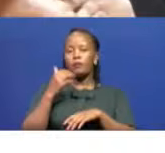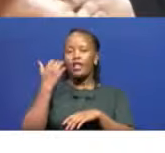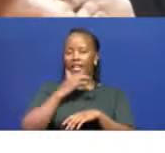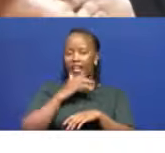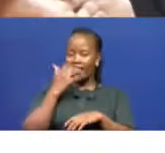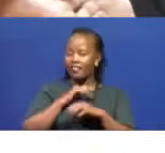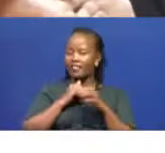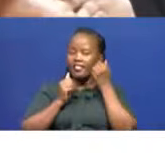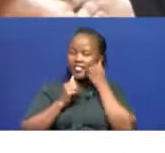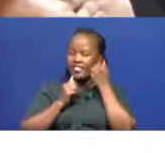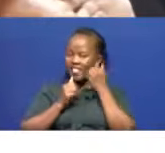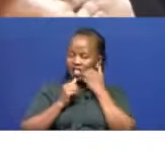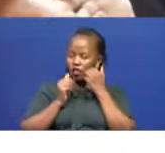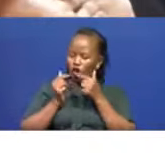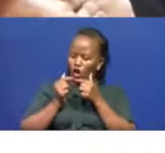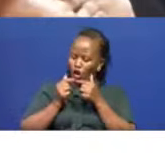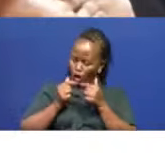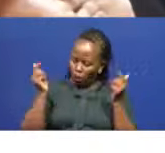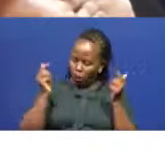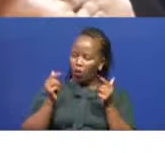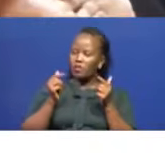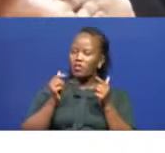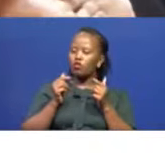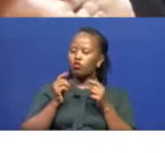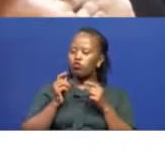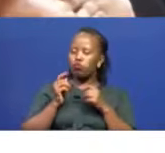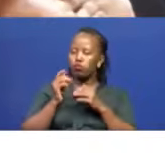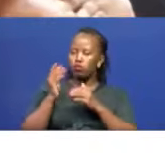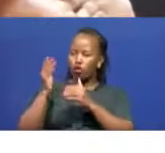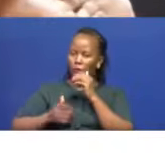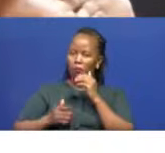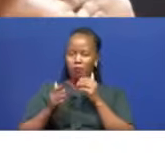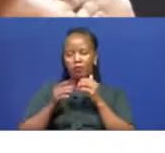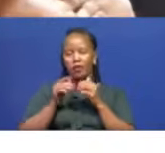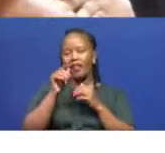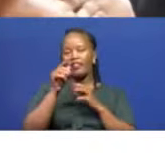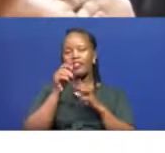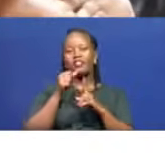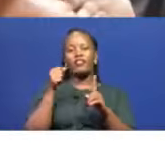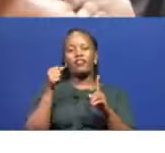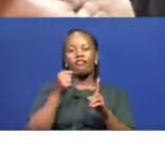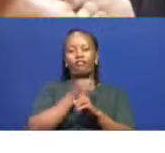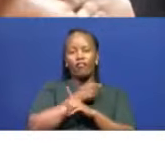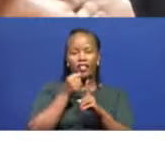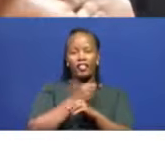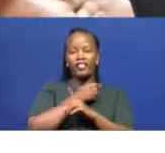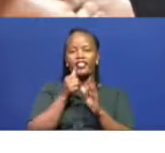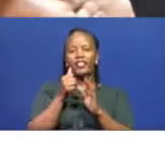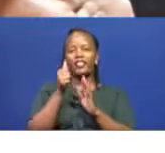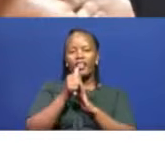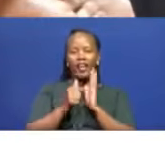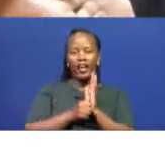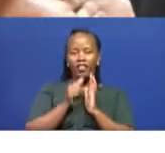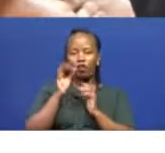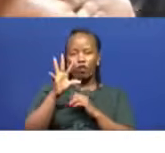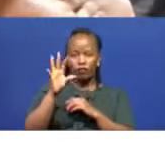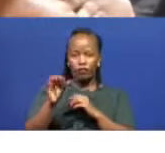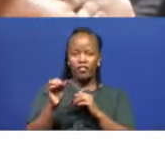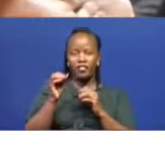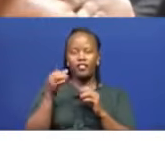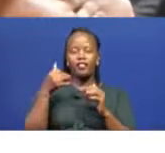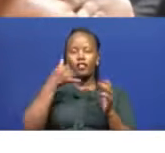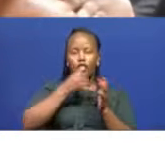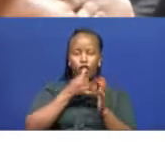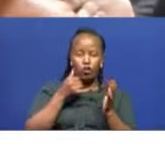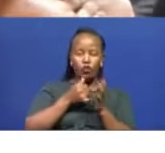falling ill violated his right to a fair hearing under Article 50, including the right to be present